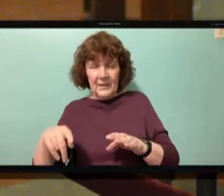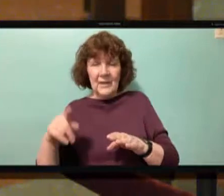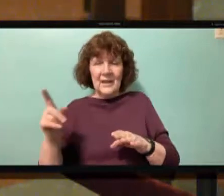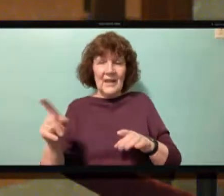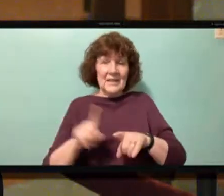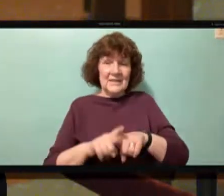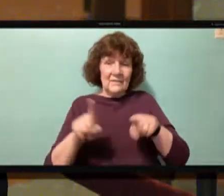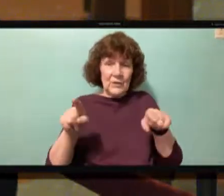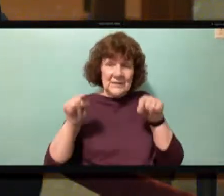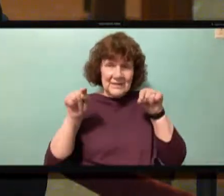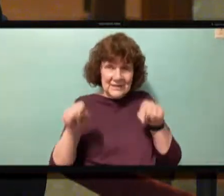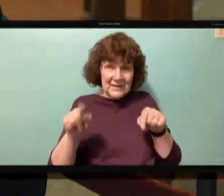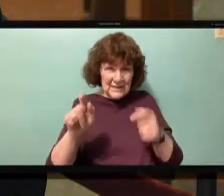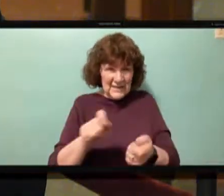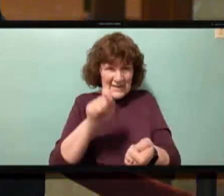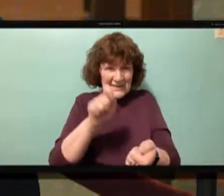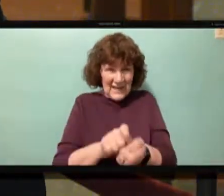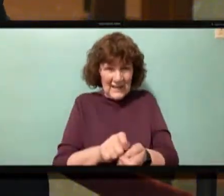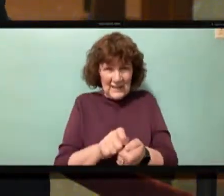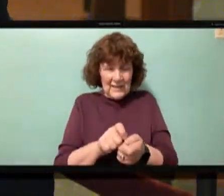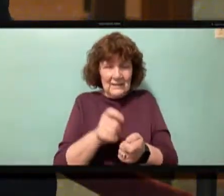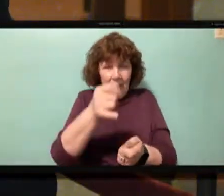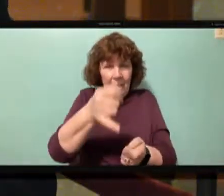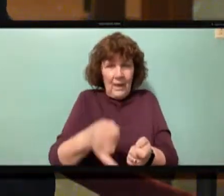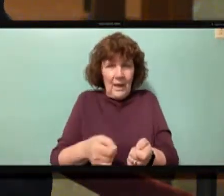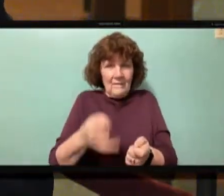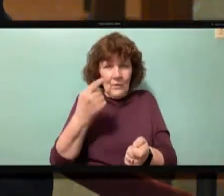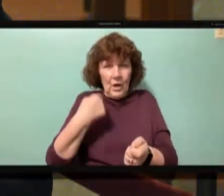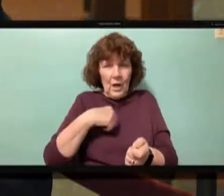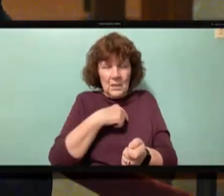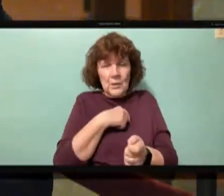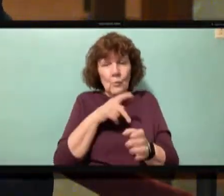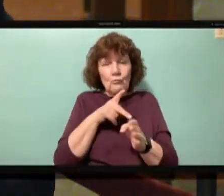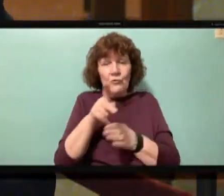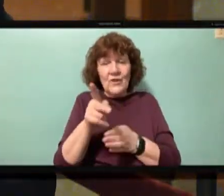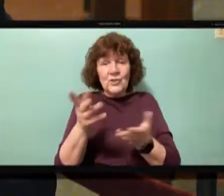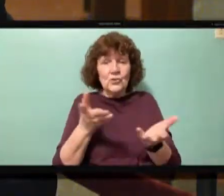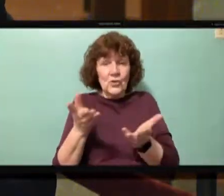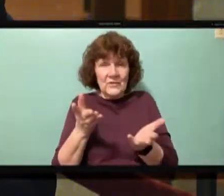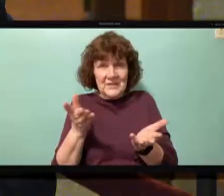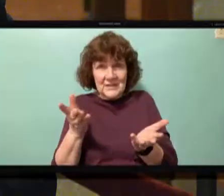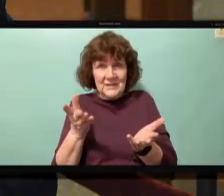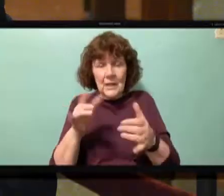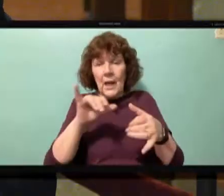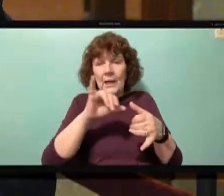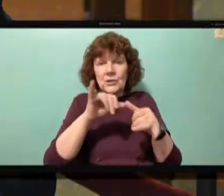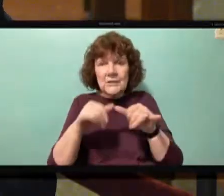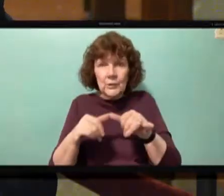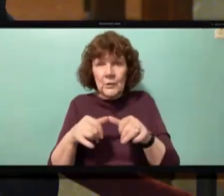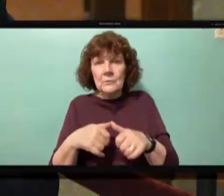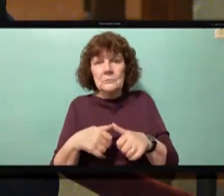essentially exactly where that line is drawn for us. Professional services, engineering,